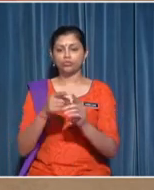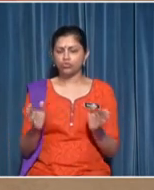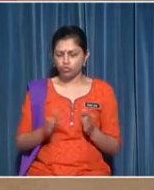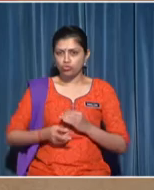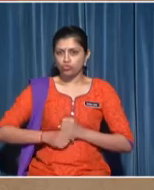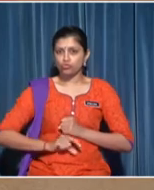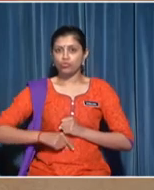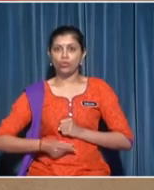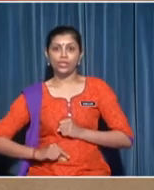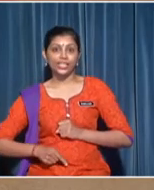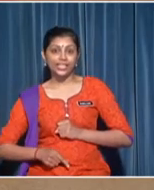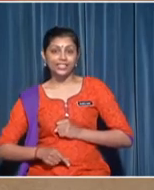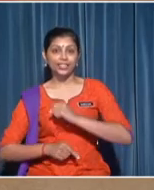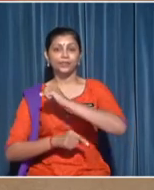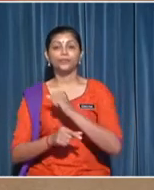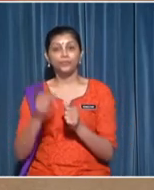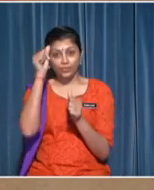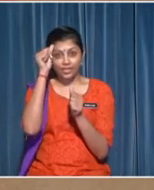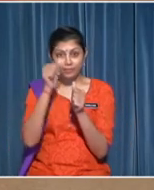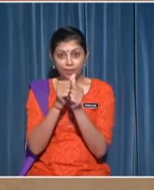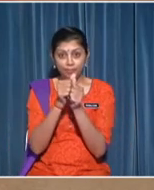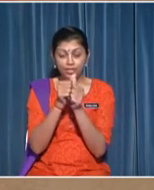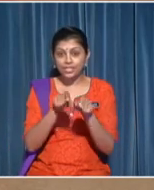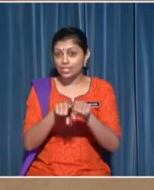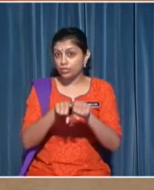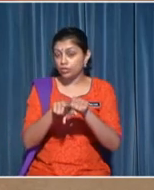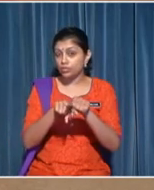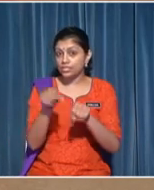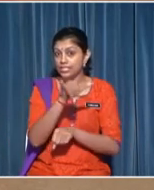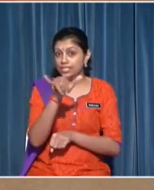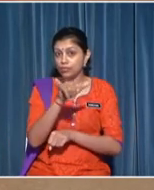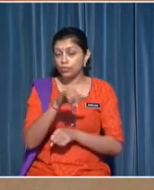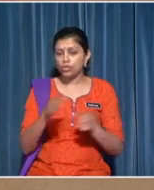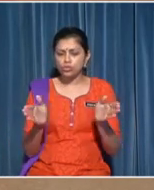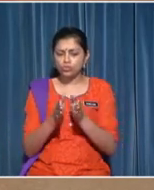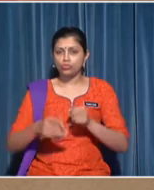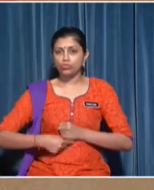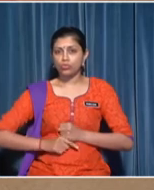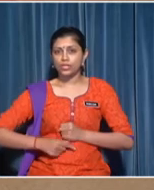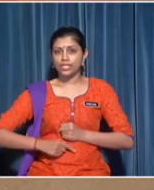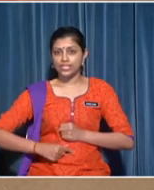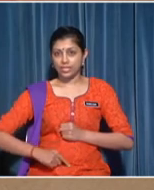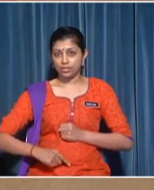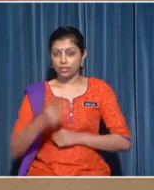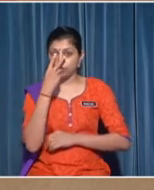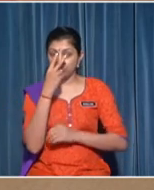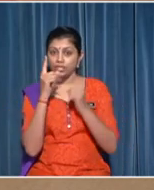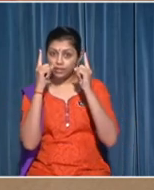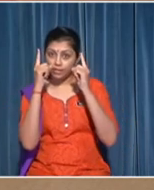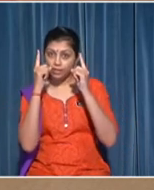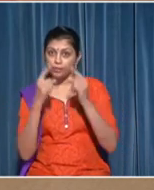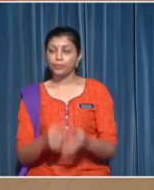Remember, the thin stocking is your small intestine. Okay, you may put your small intestine,